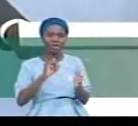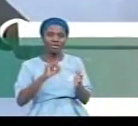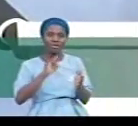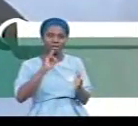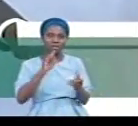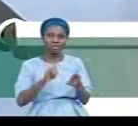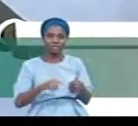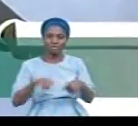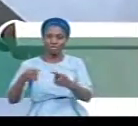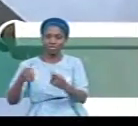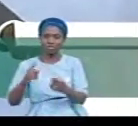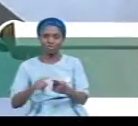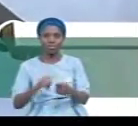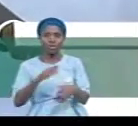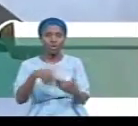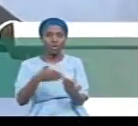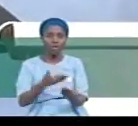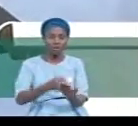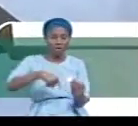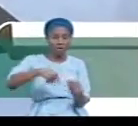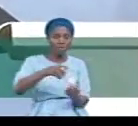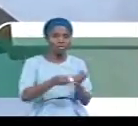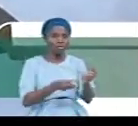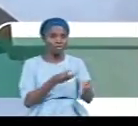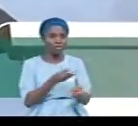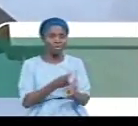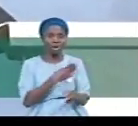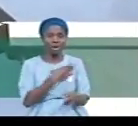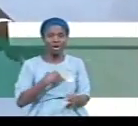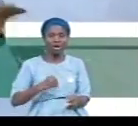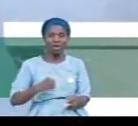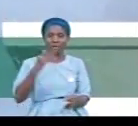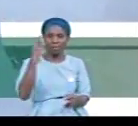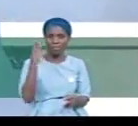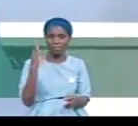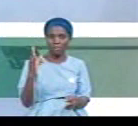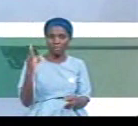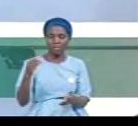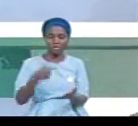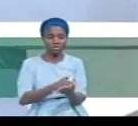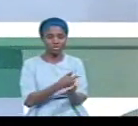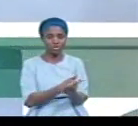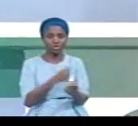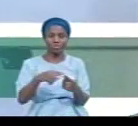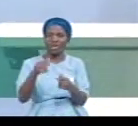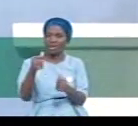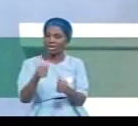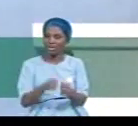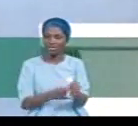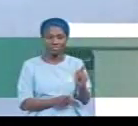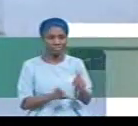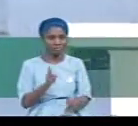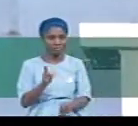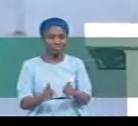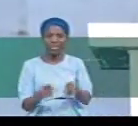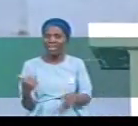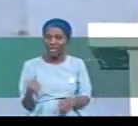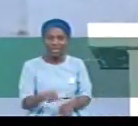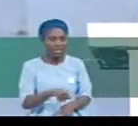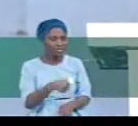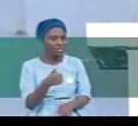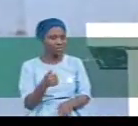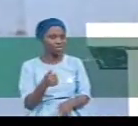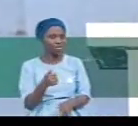the world and preach the gospel to every creature. Any other reason